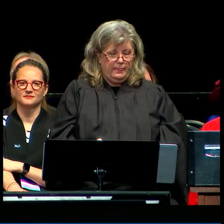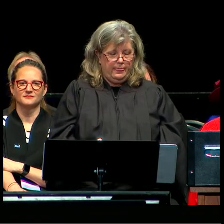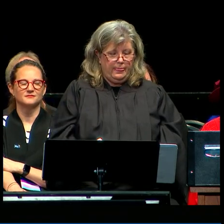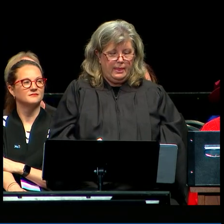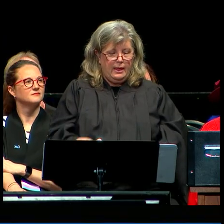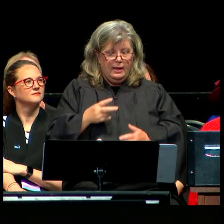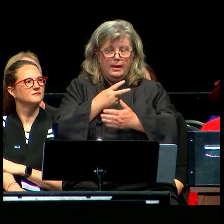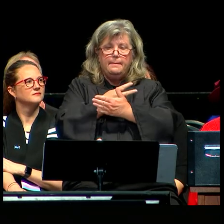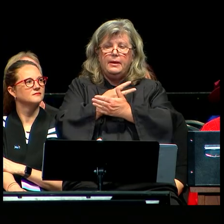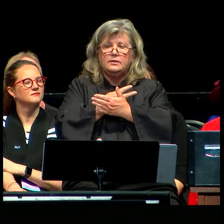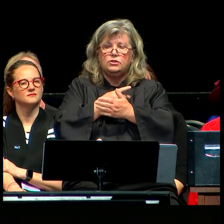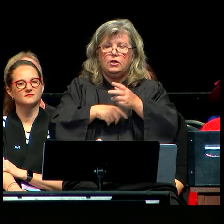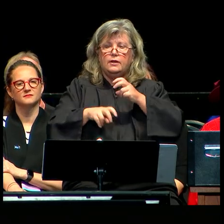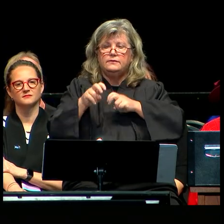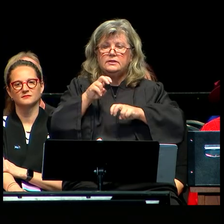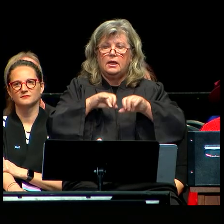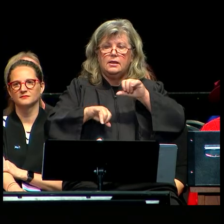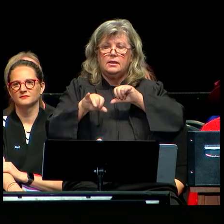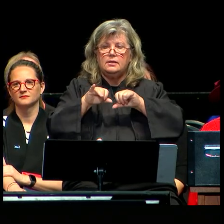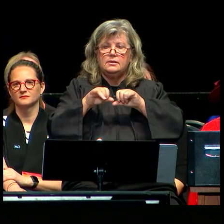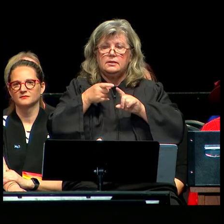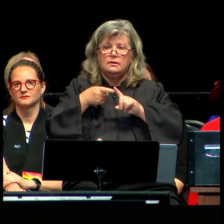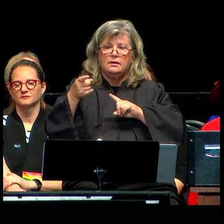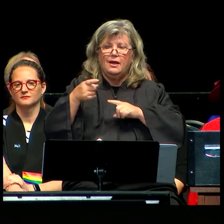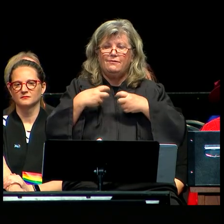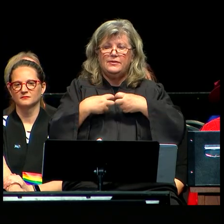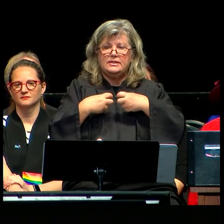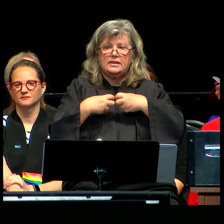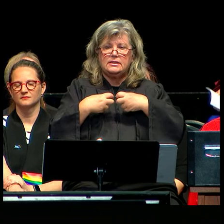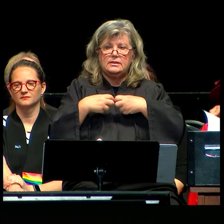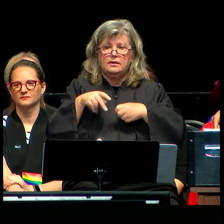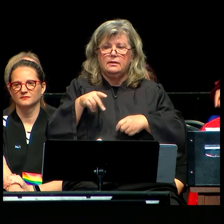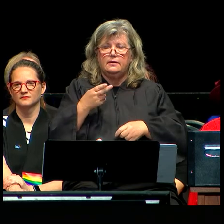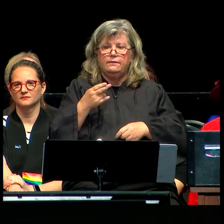Master of Science in Physics.